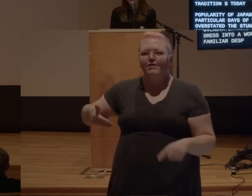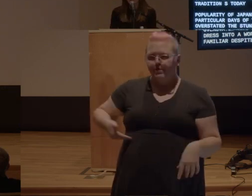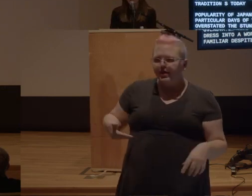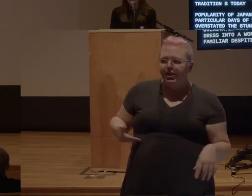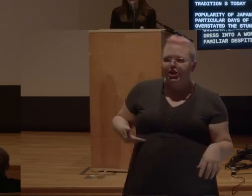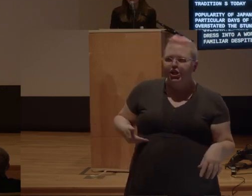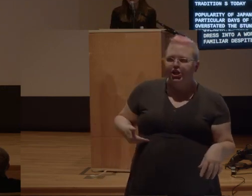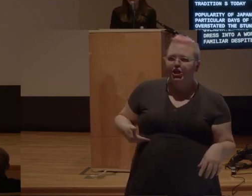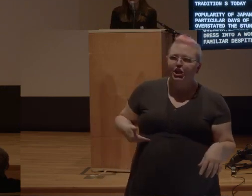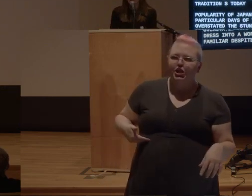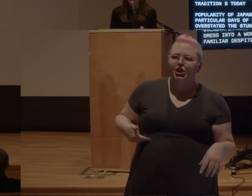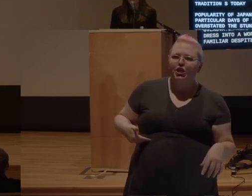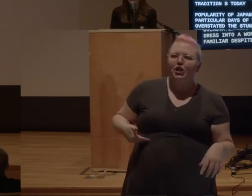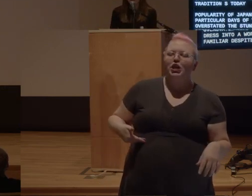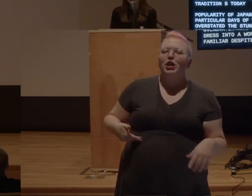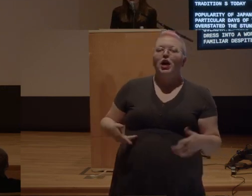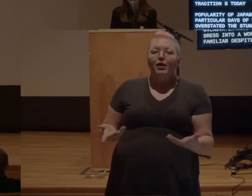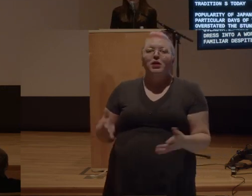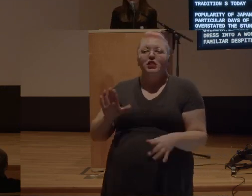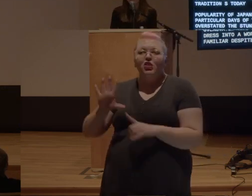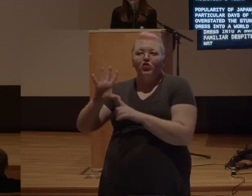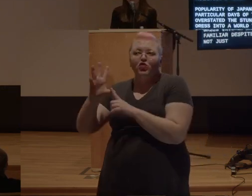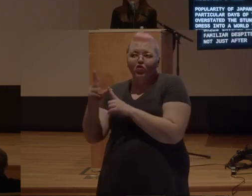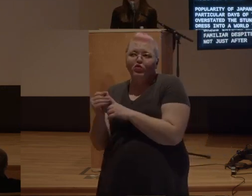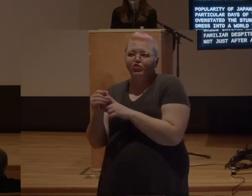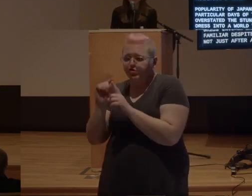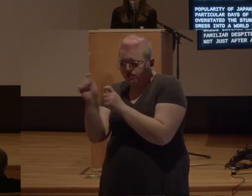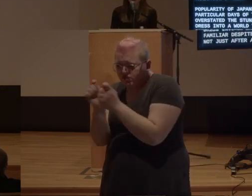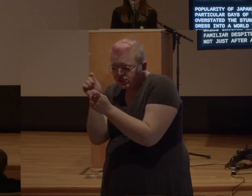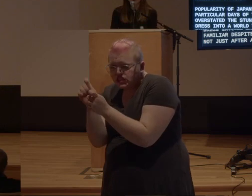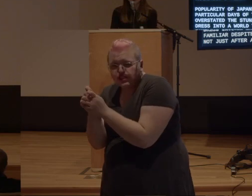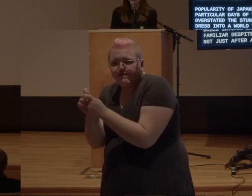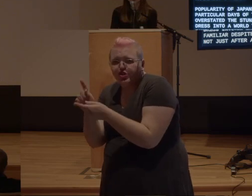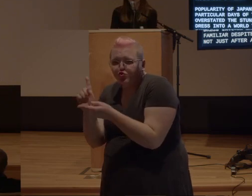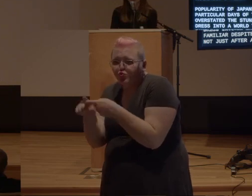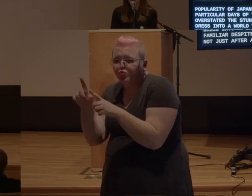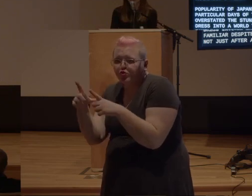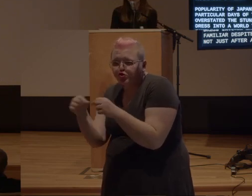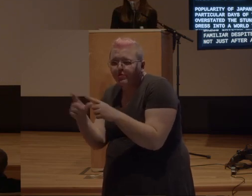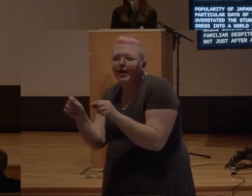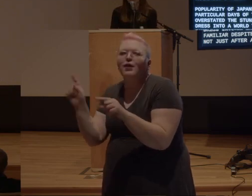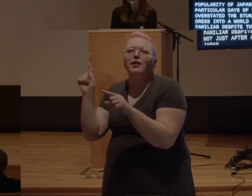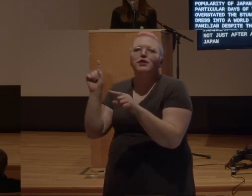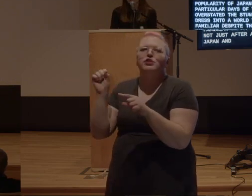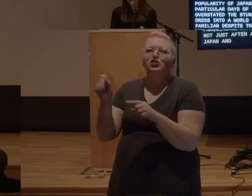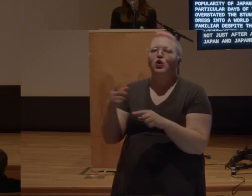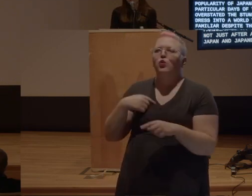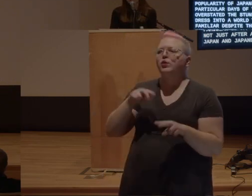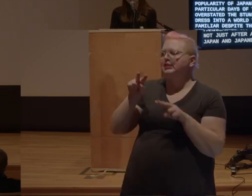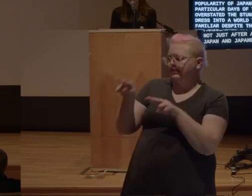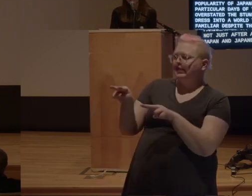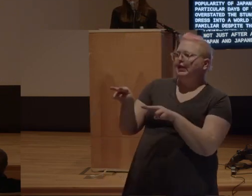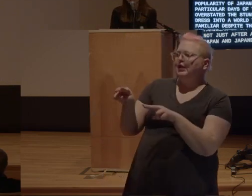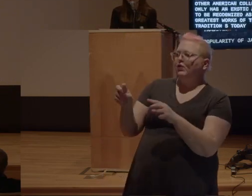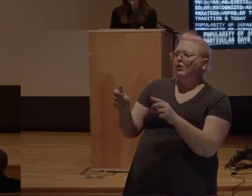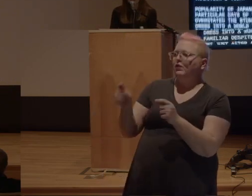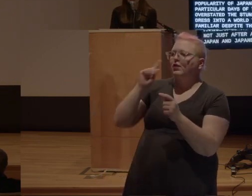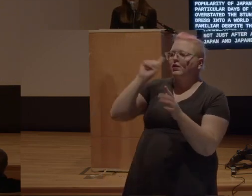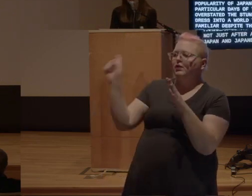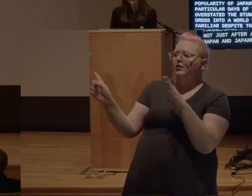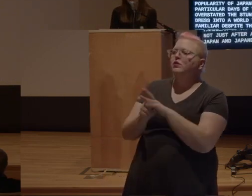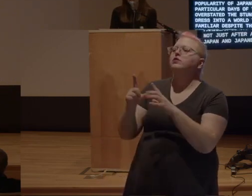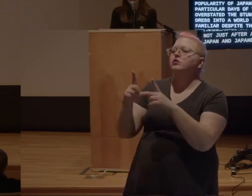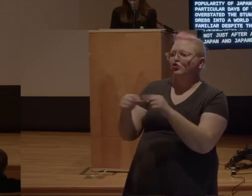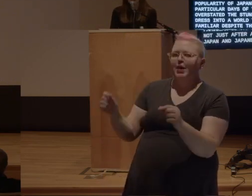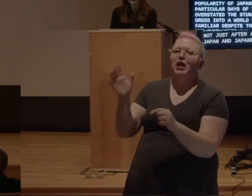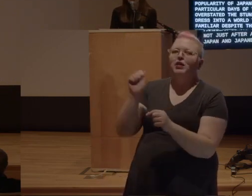cultural specificity. These images, after all, have become synonymous with Japan and Japanese culture. Each of us